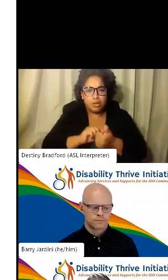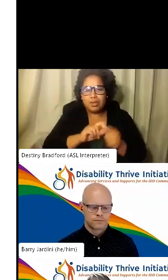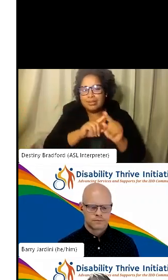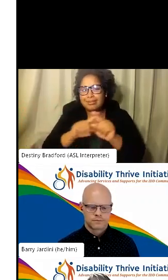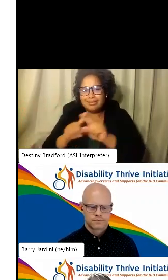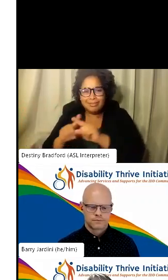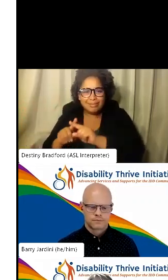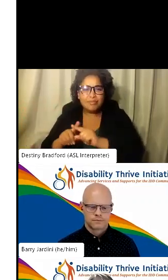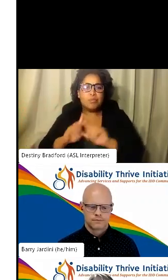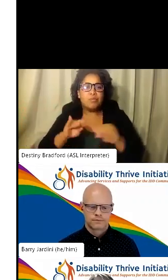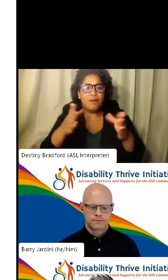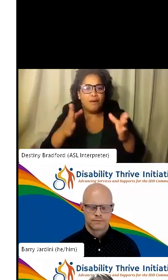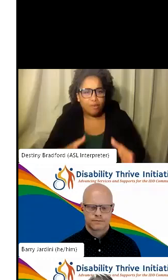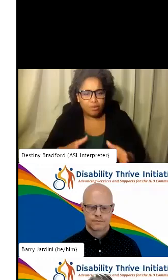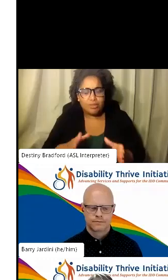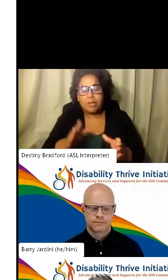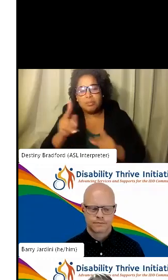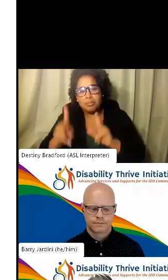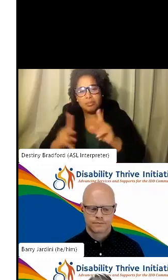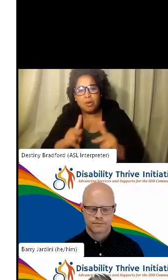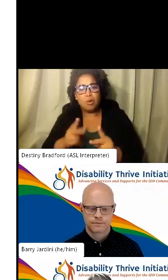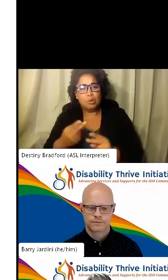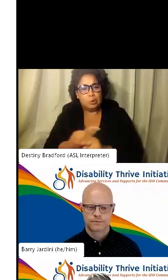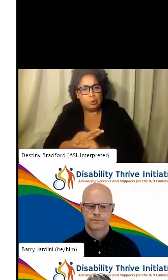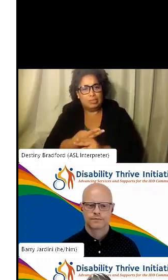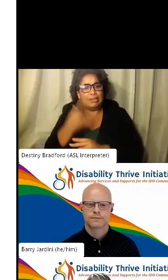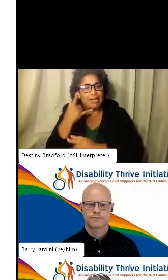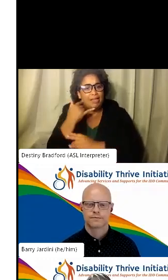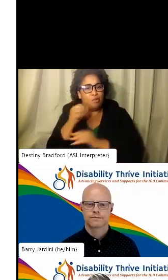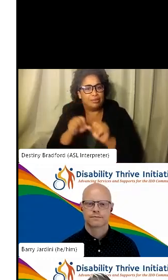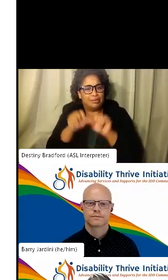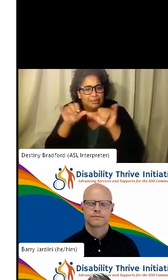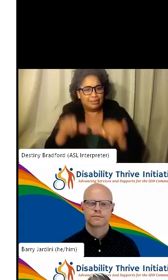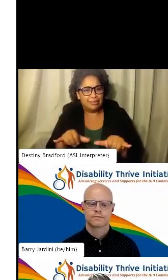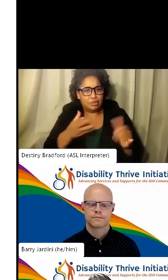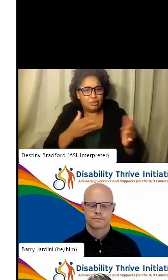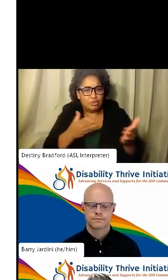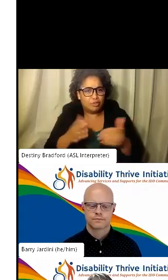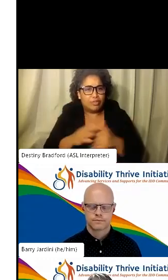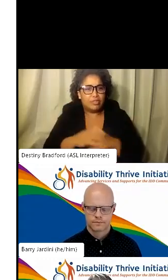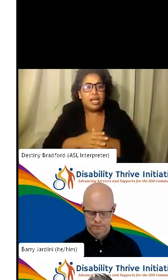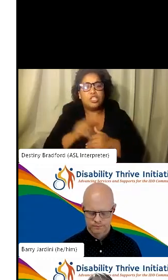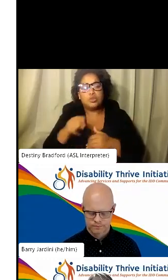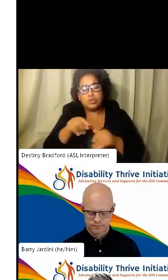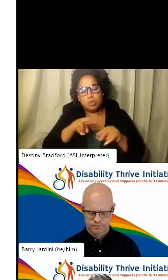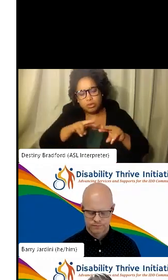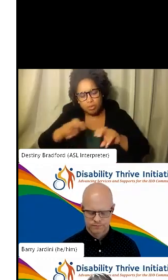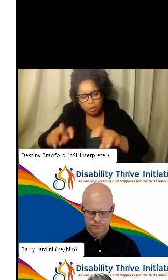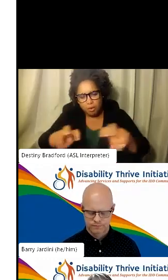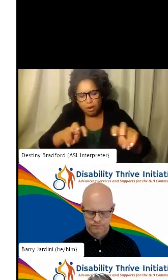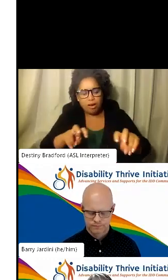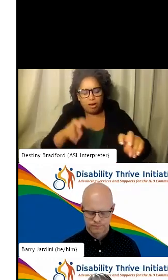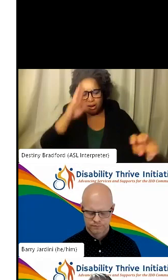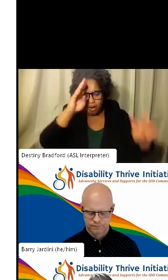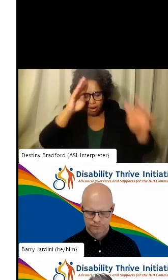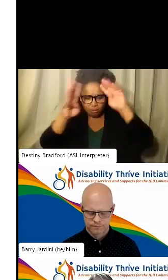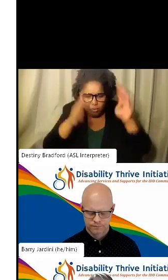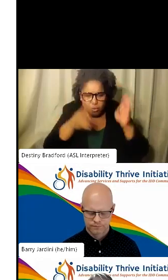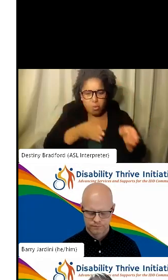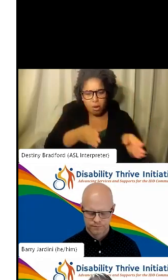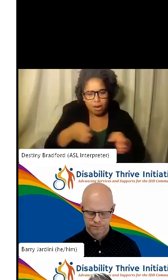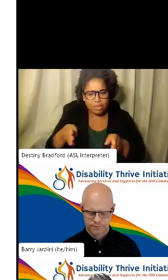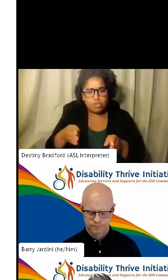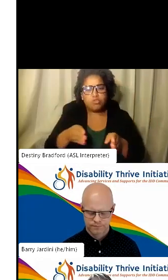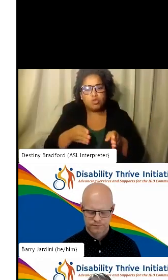California service system, and their families as you explore innovative and collaborative ways to deliver services in our